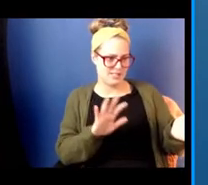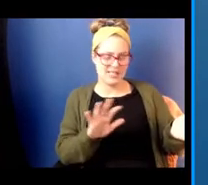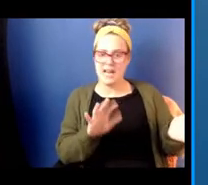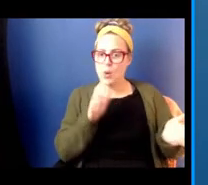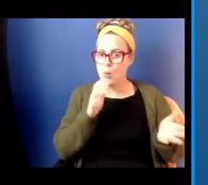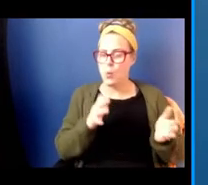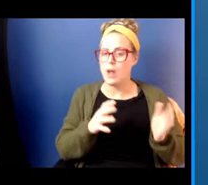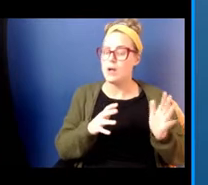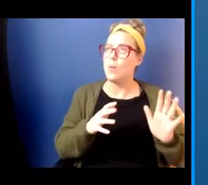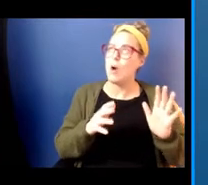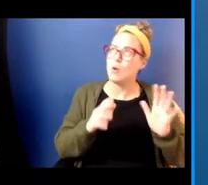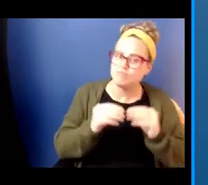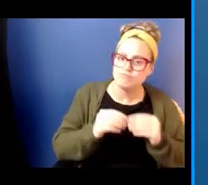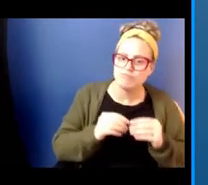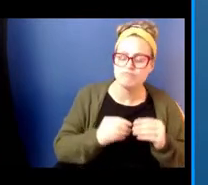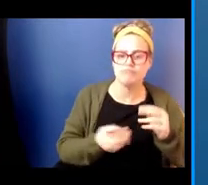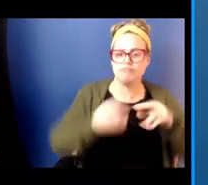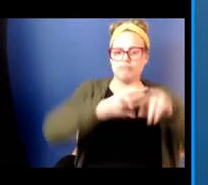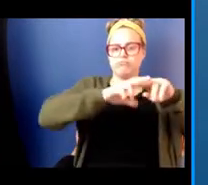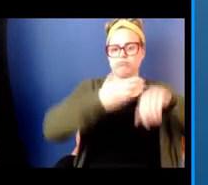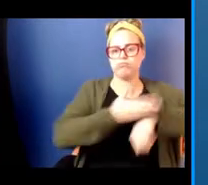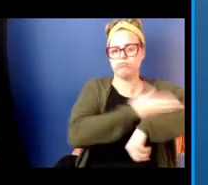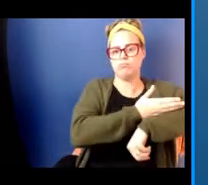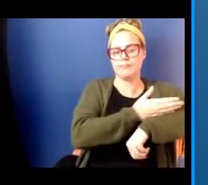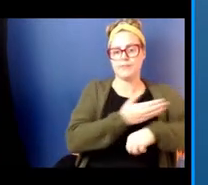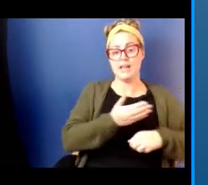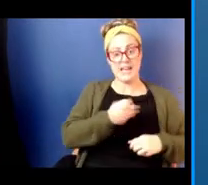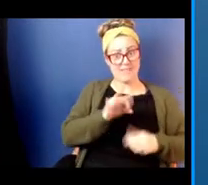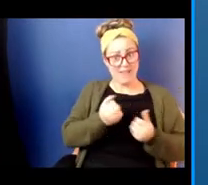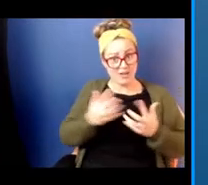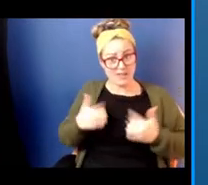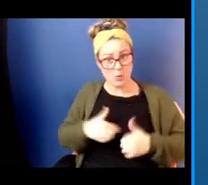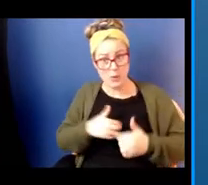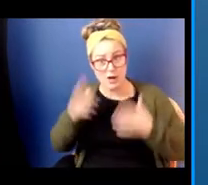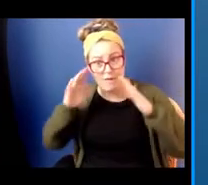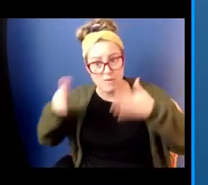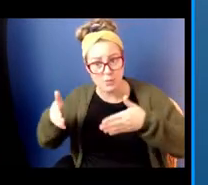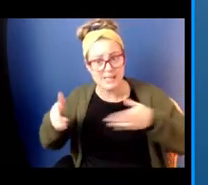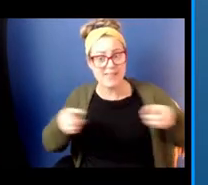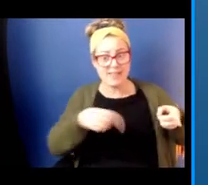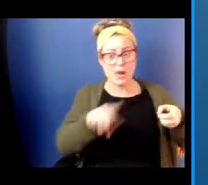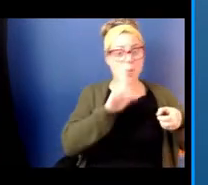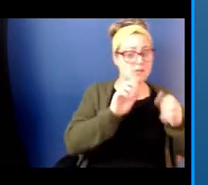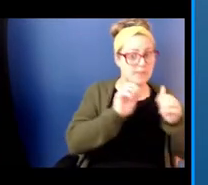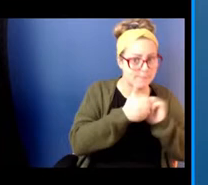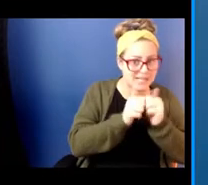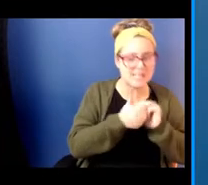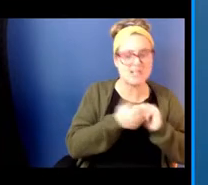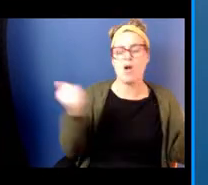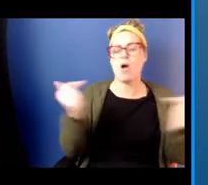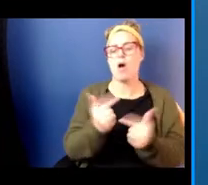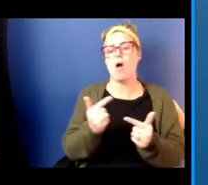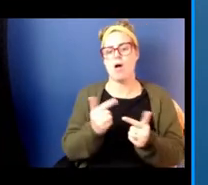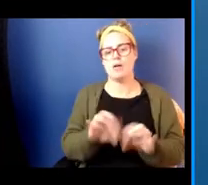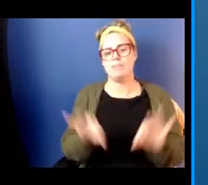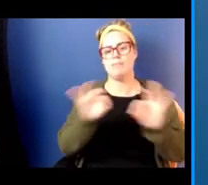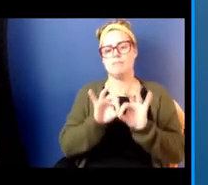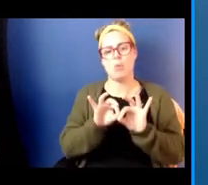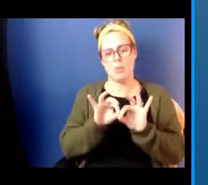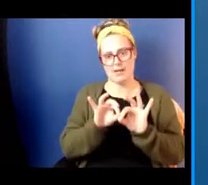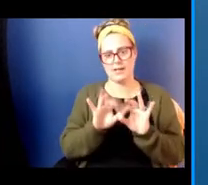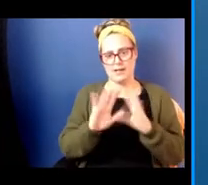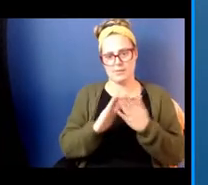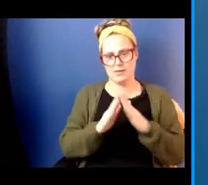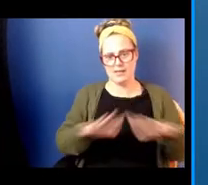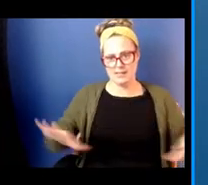and with everything that we are focused on will compete in all of these incredibly important communities and I think this